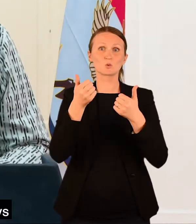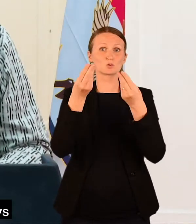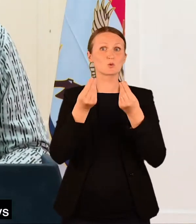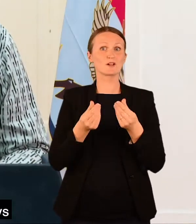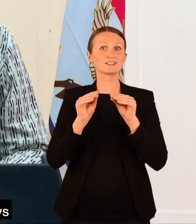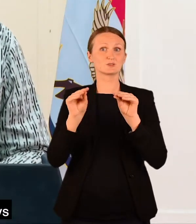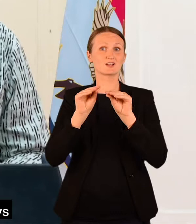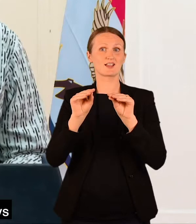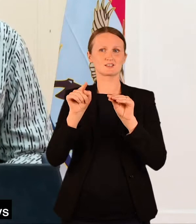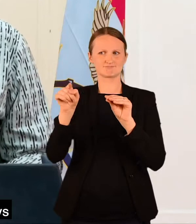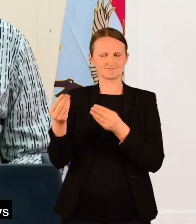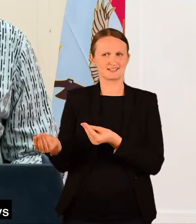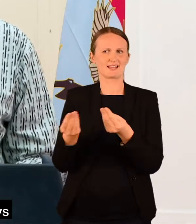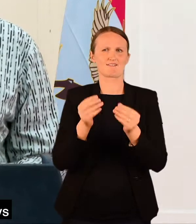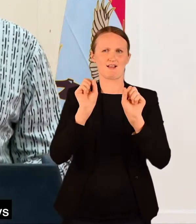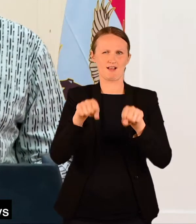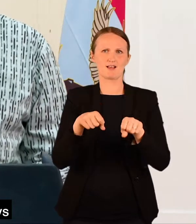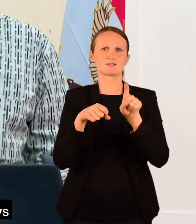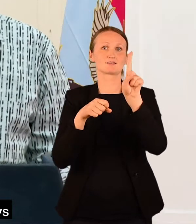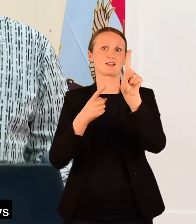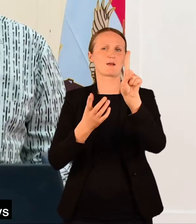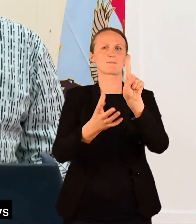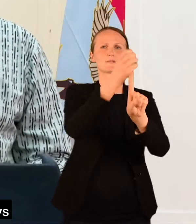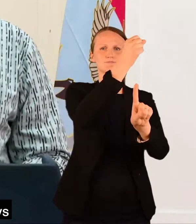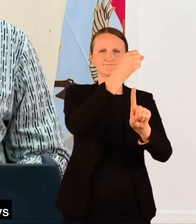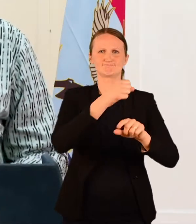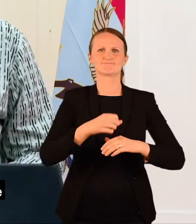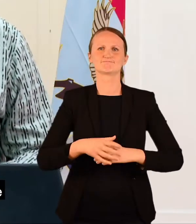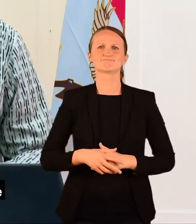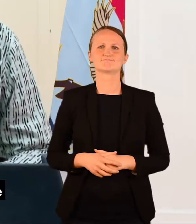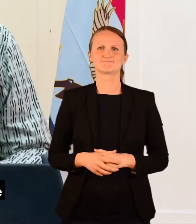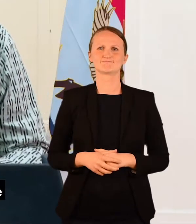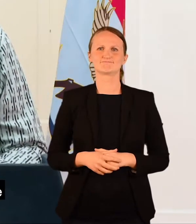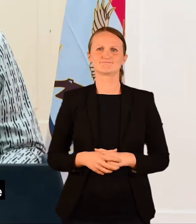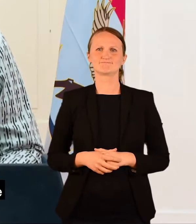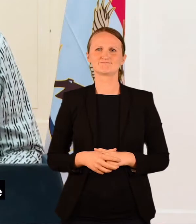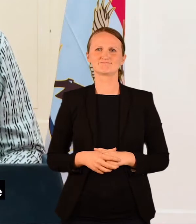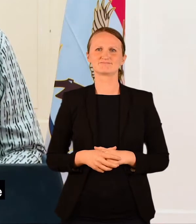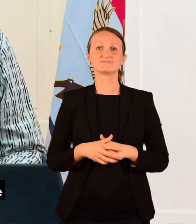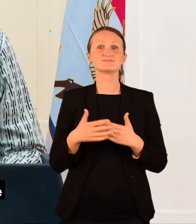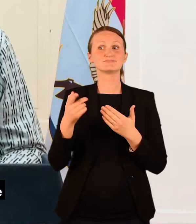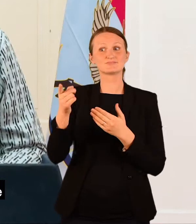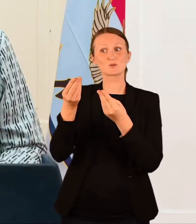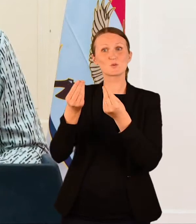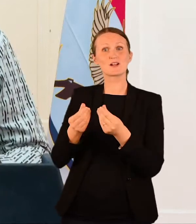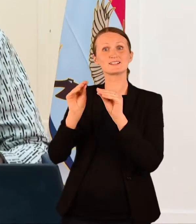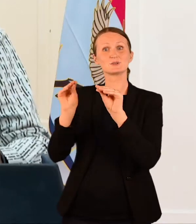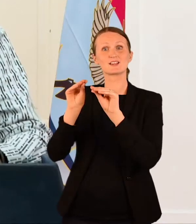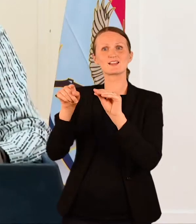Good quality education is one of the most effective ways through which we can achieve this noble